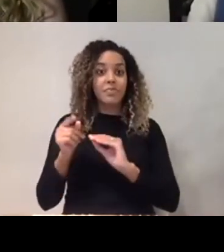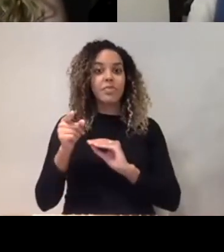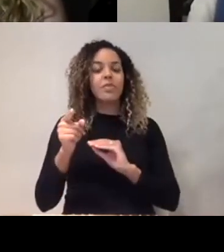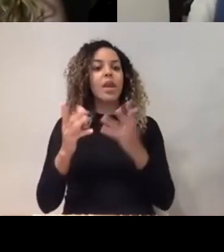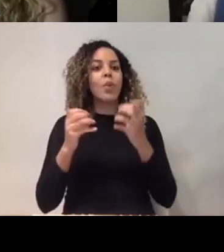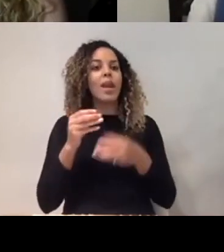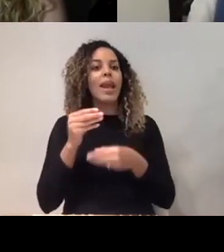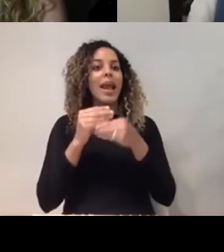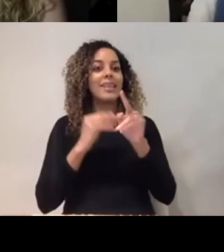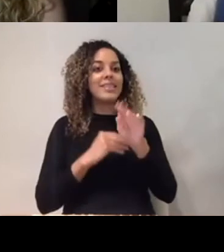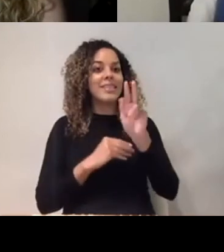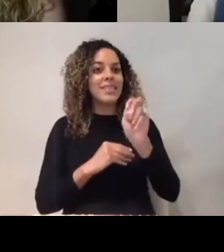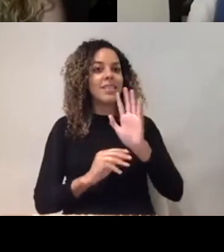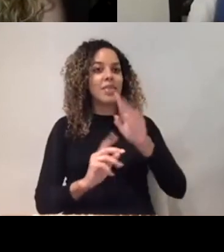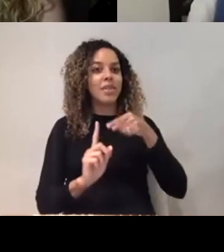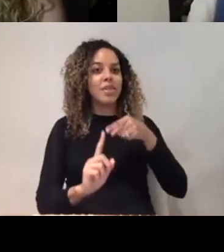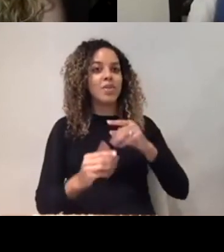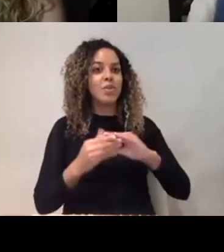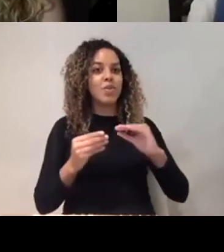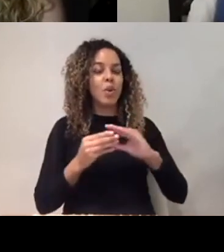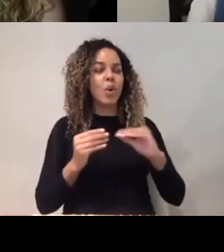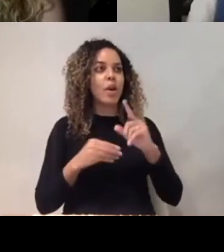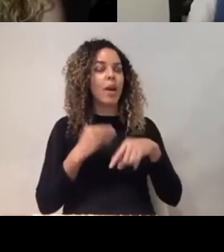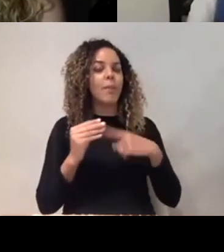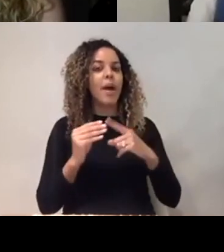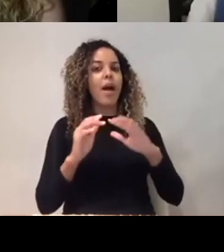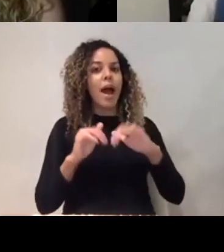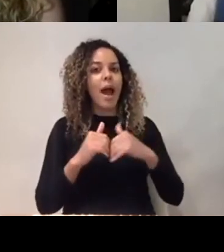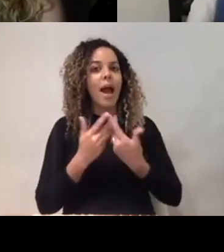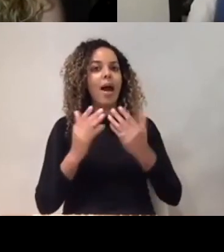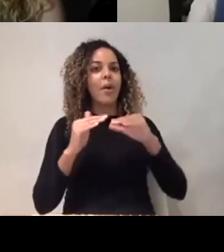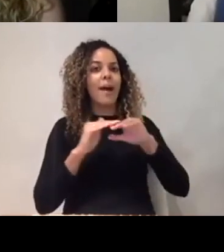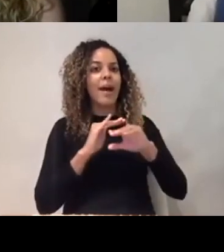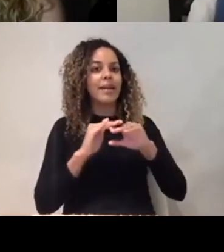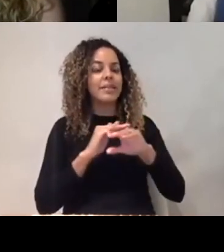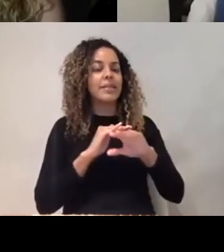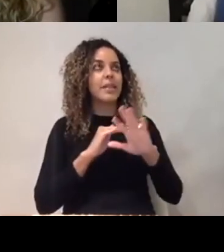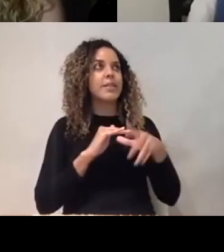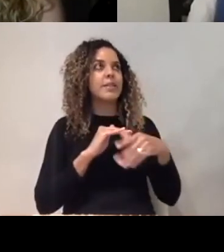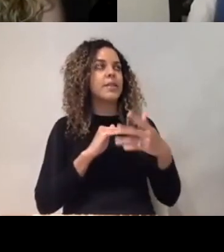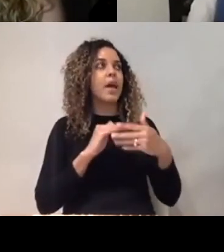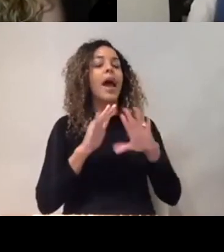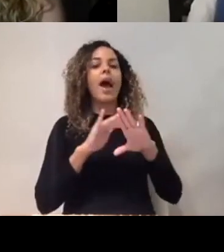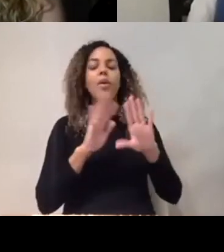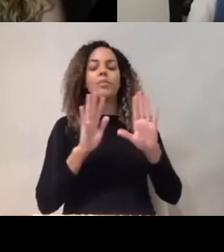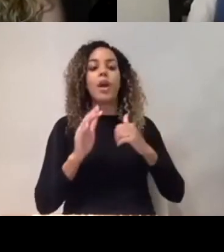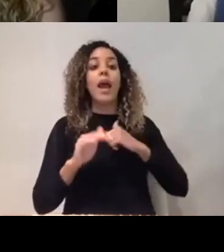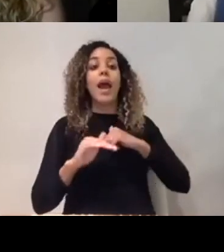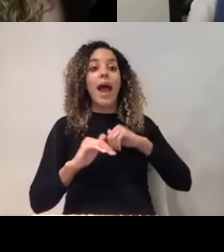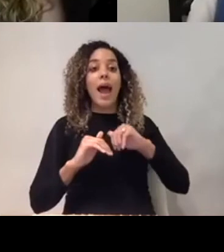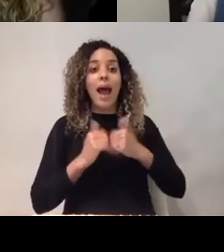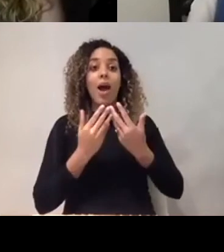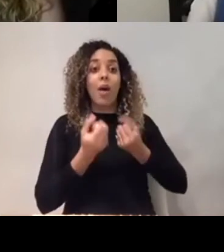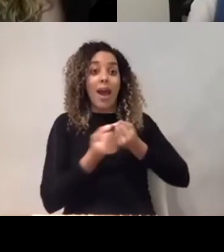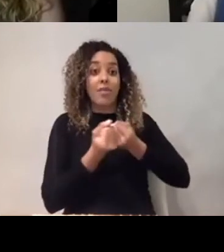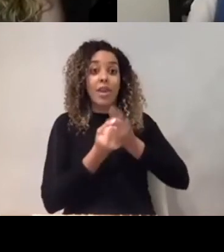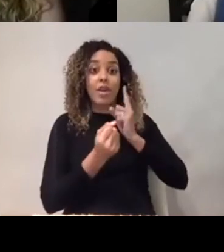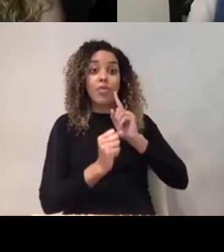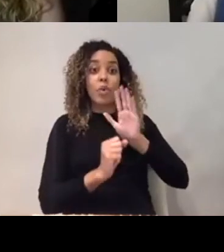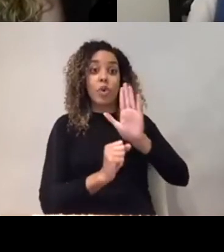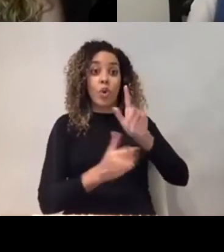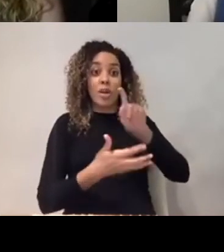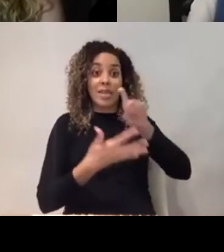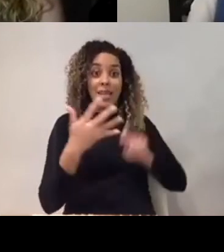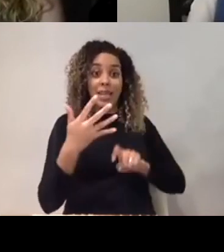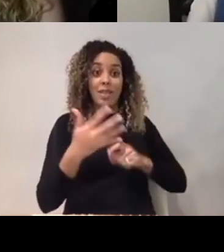the question in the chat about how to access for how to advocate for your access needs on set, because I think what Steve is